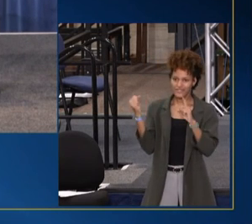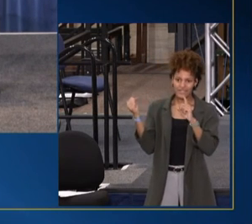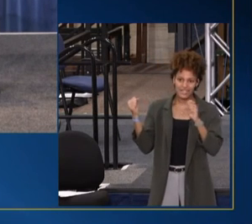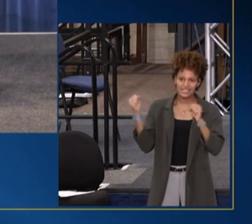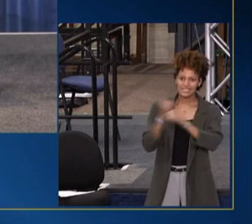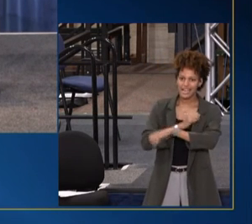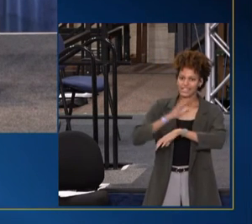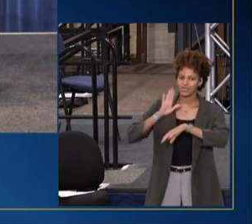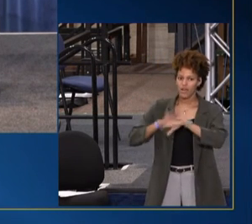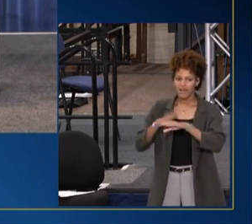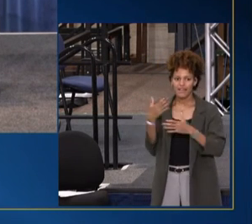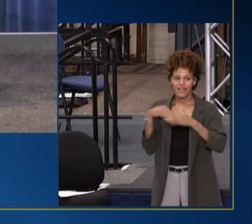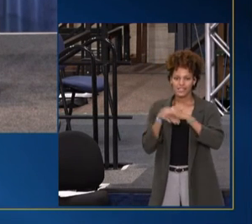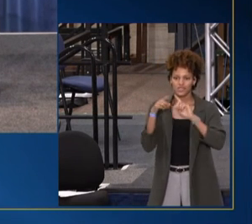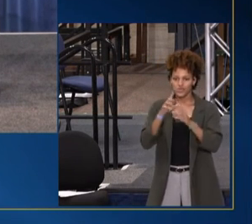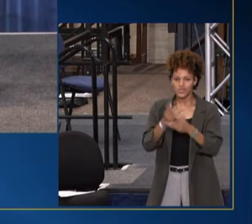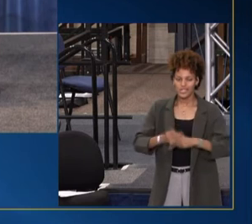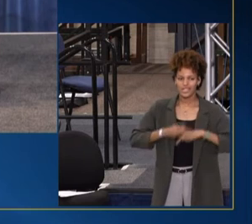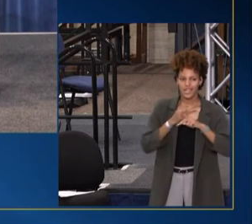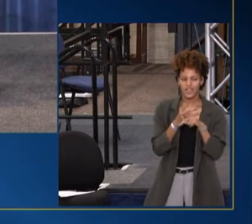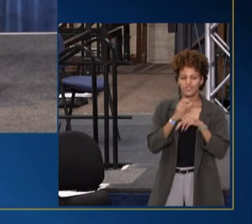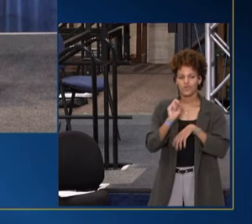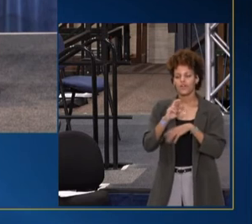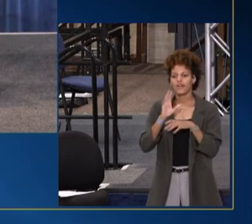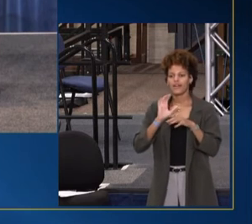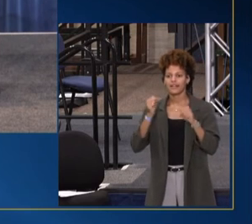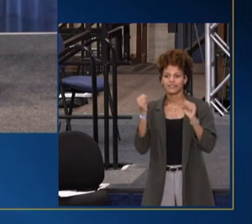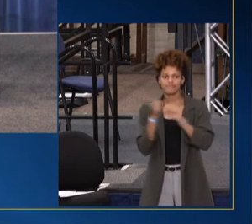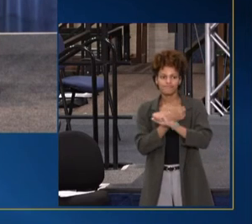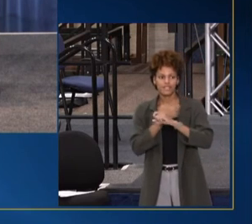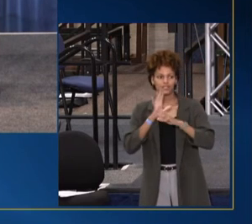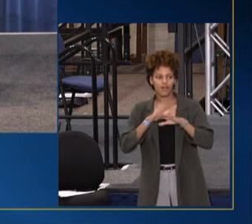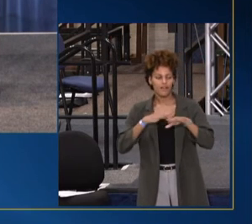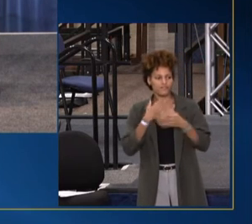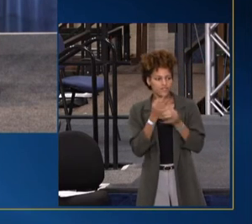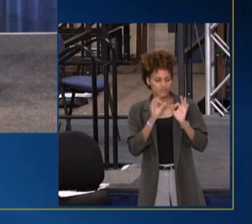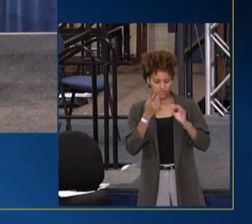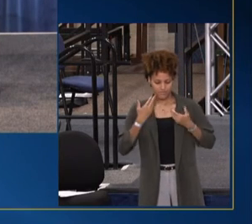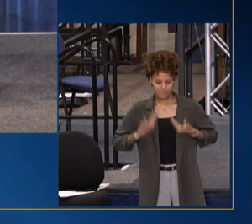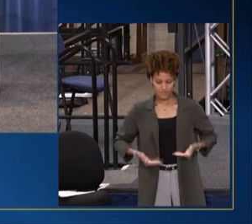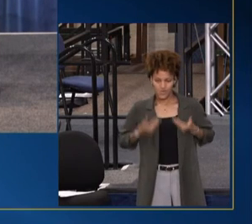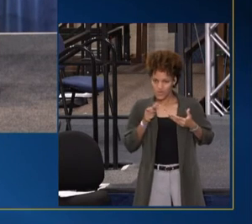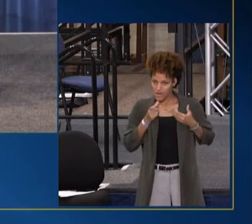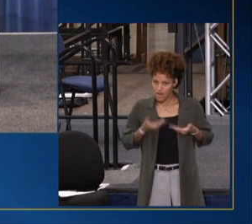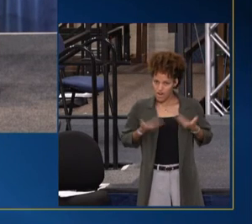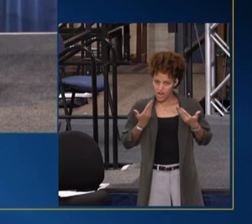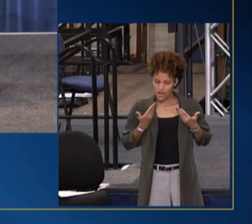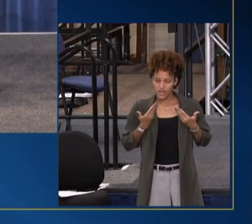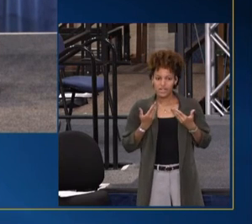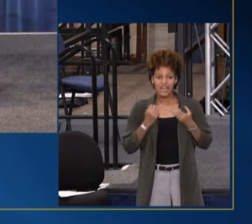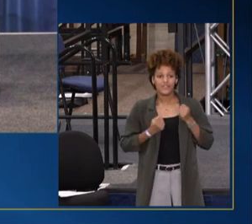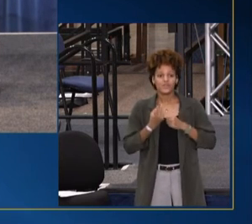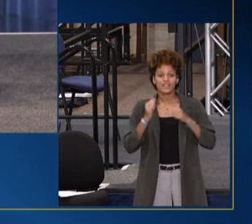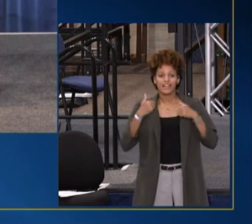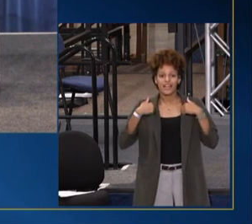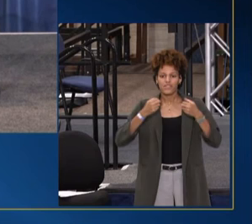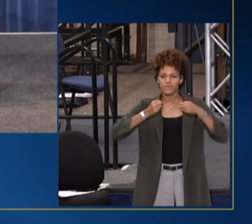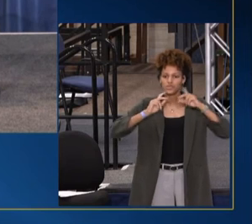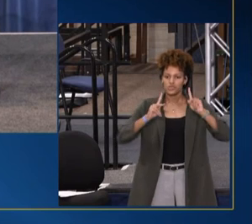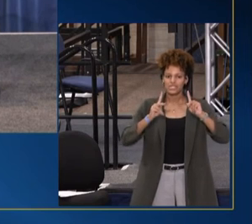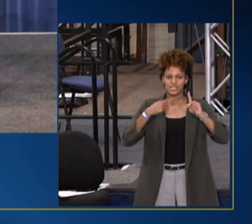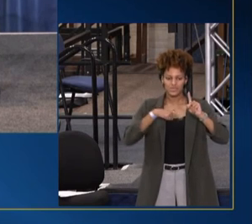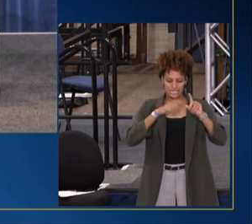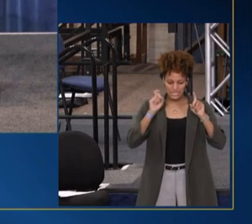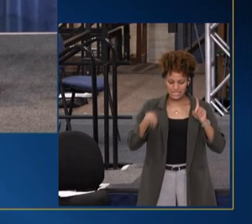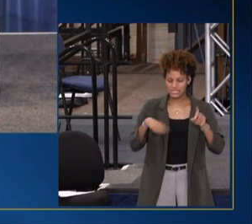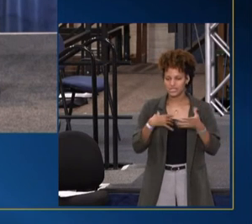to care, and there are not attacks on our freedoms to be ourselves, and we all can have the opportunities we need,